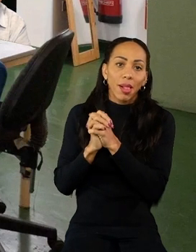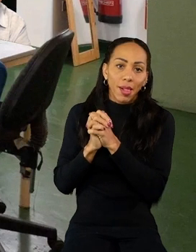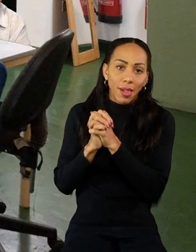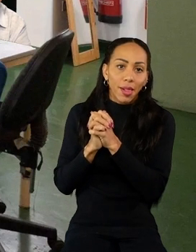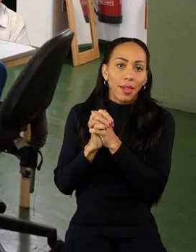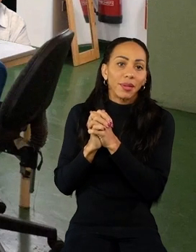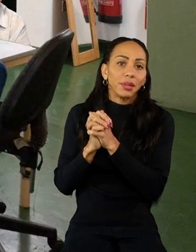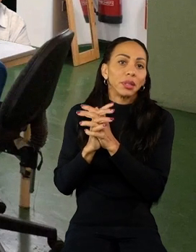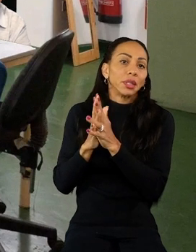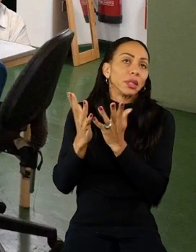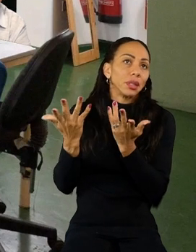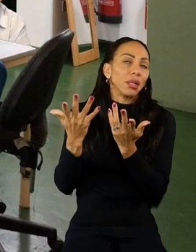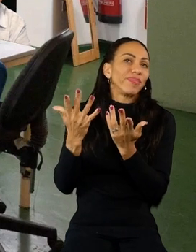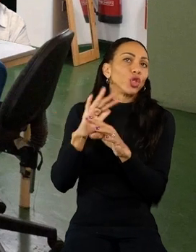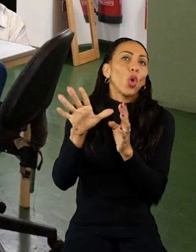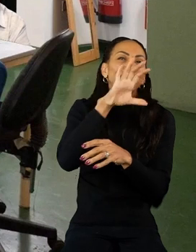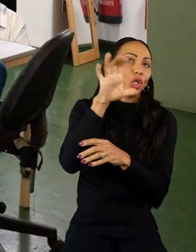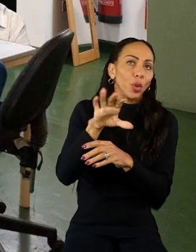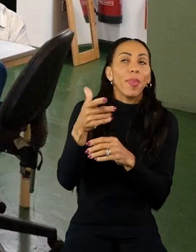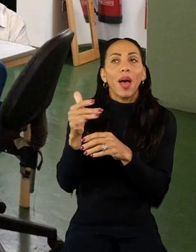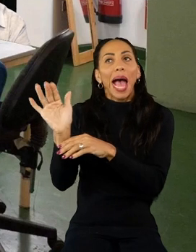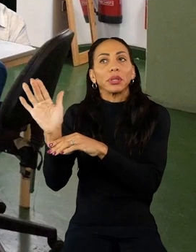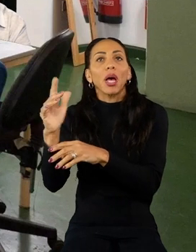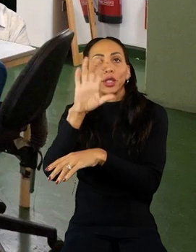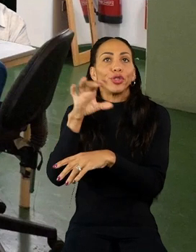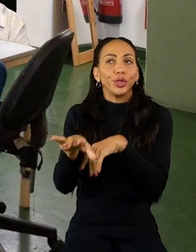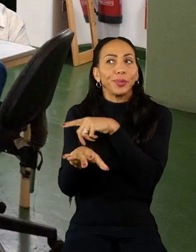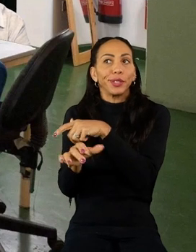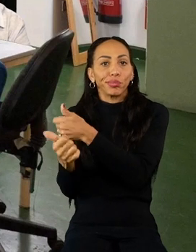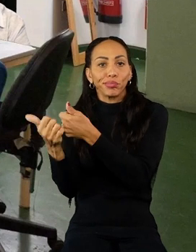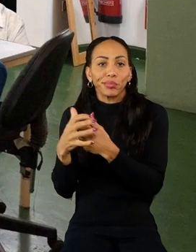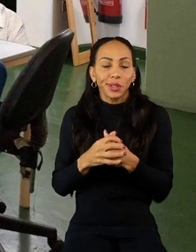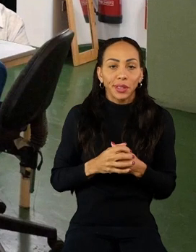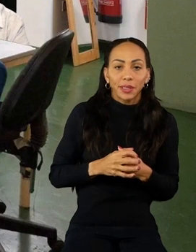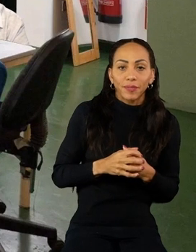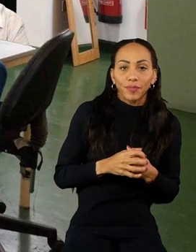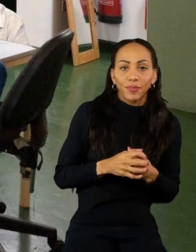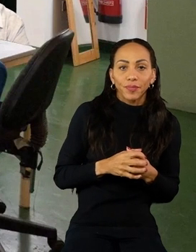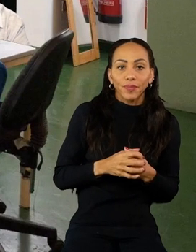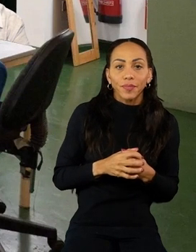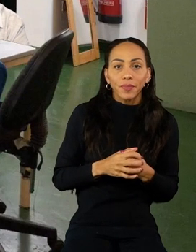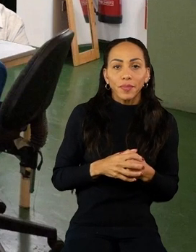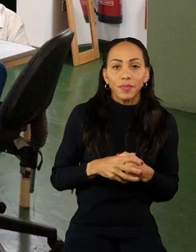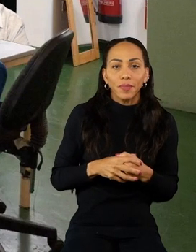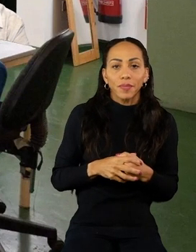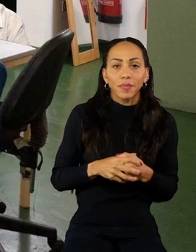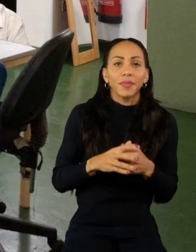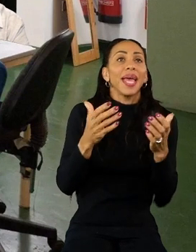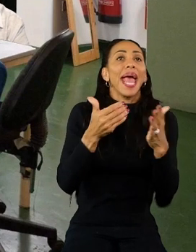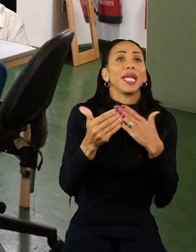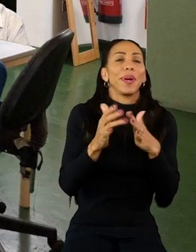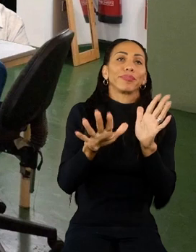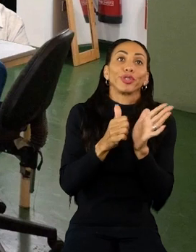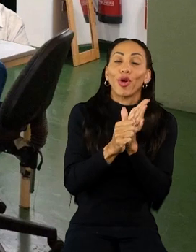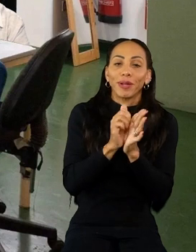software, but it's very, very stable. It does work. Trust me, outside of Zoom, it's really, really stable. I mean, I think there's some